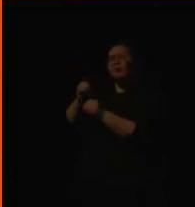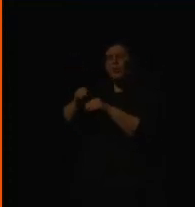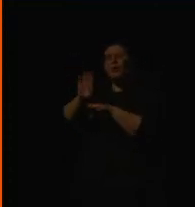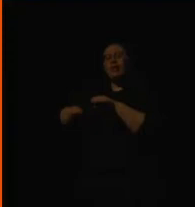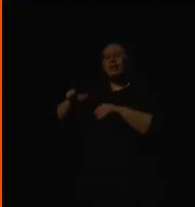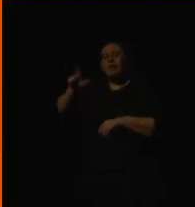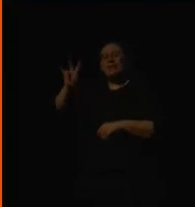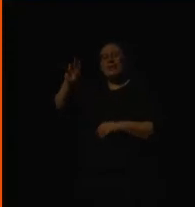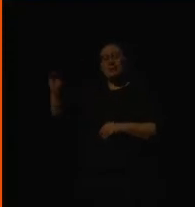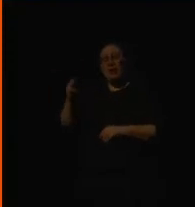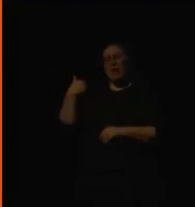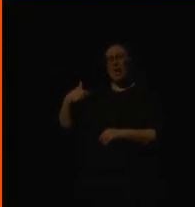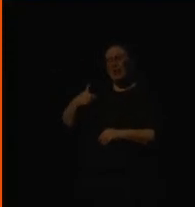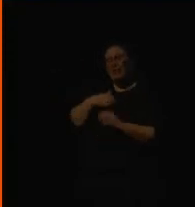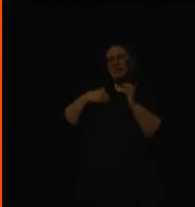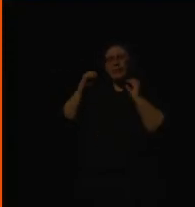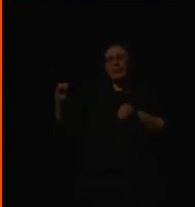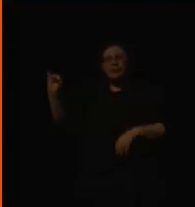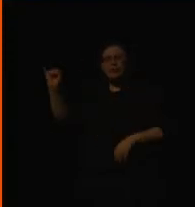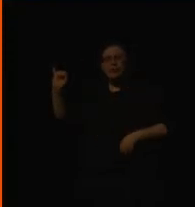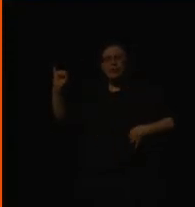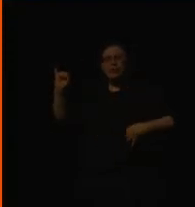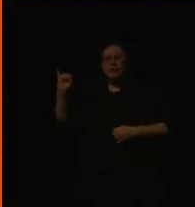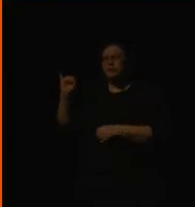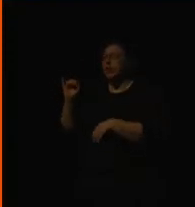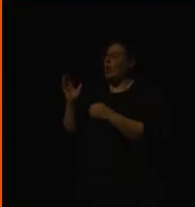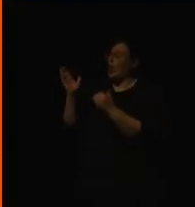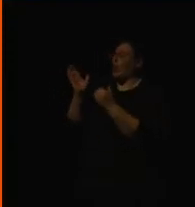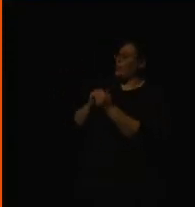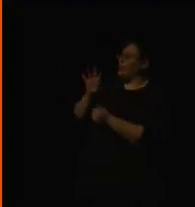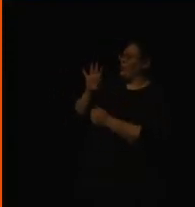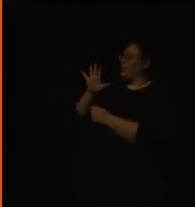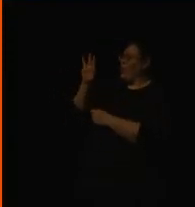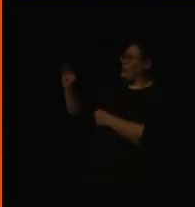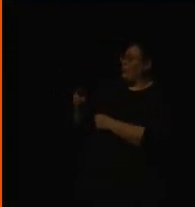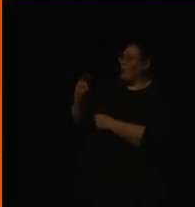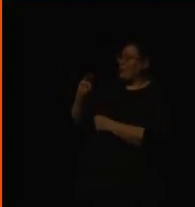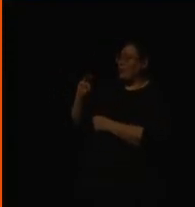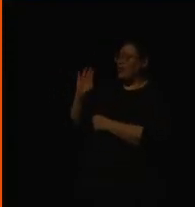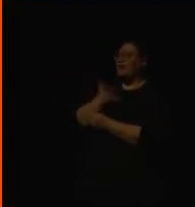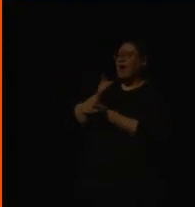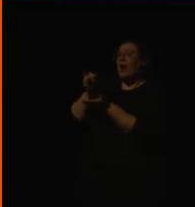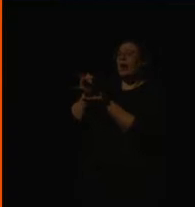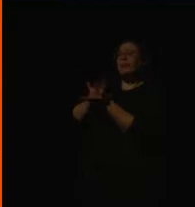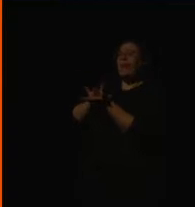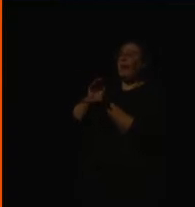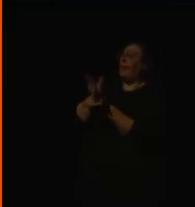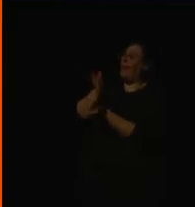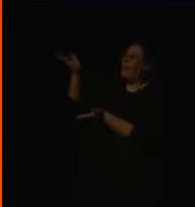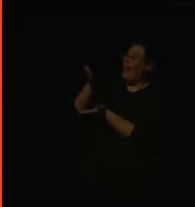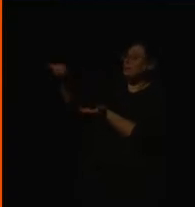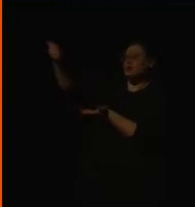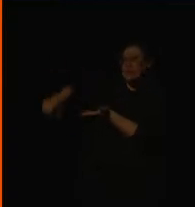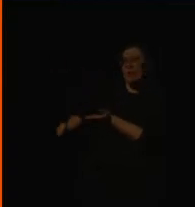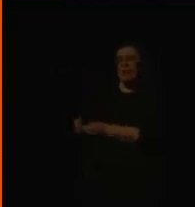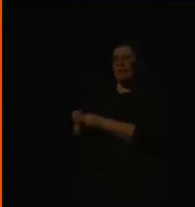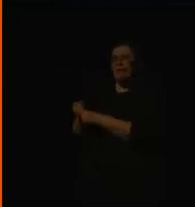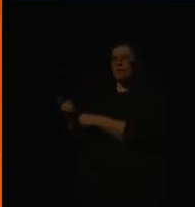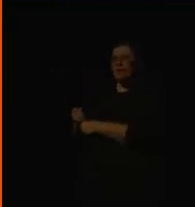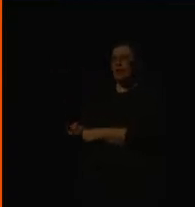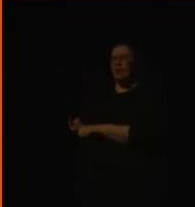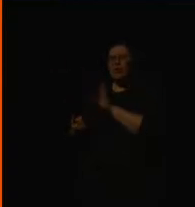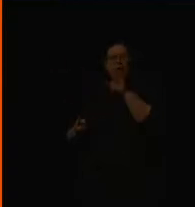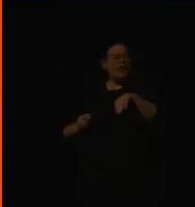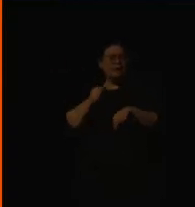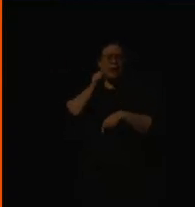27 million of us are uninsured. And almost 45 million of our medical claims are denied every year. It's not about the